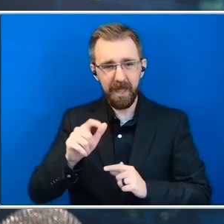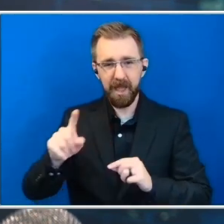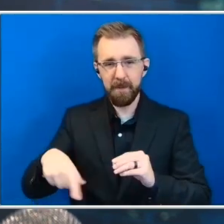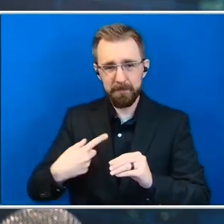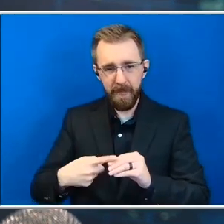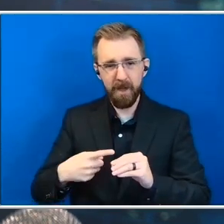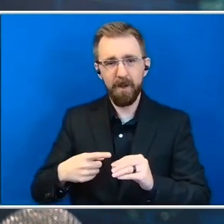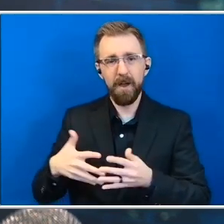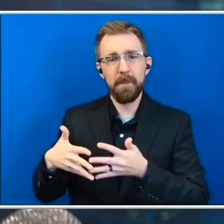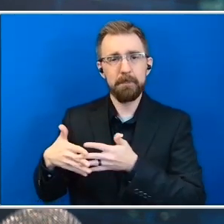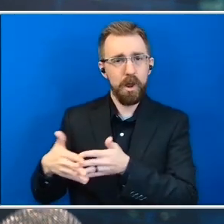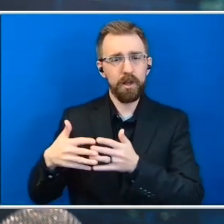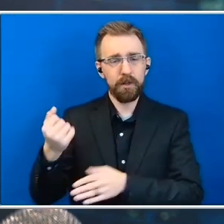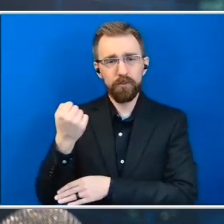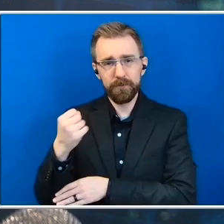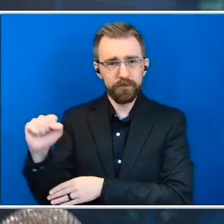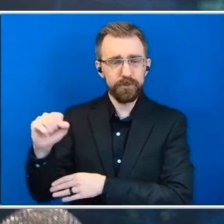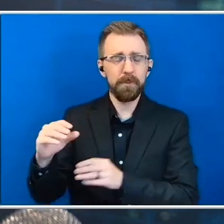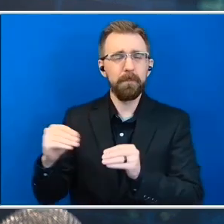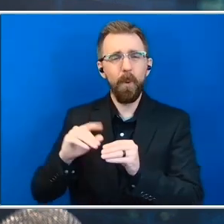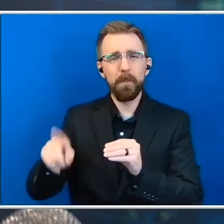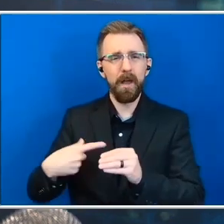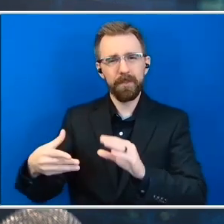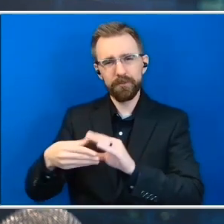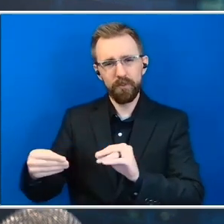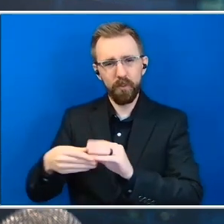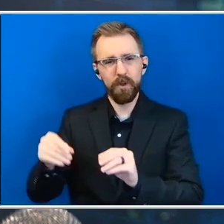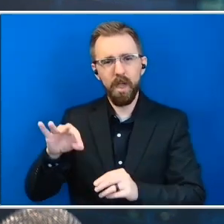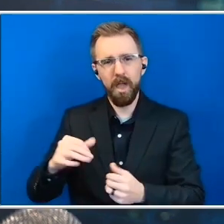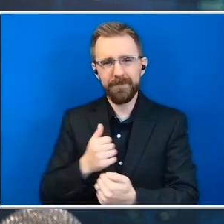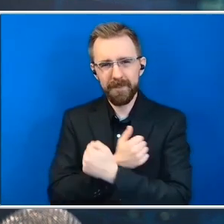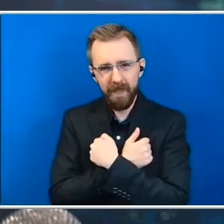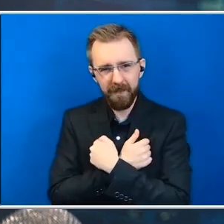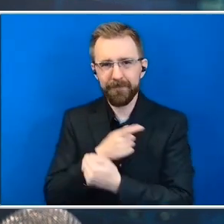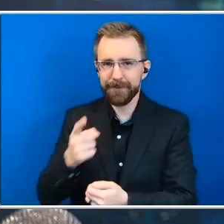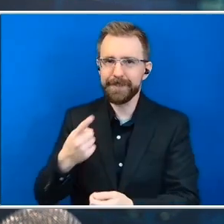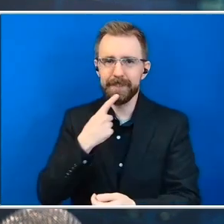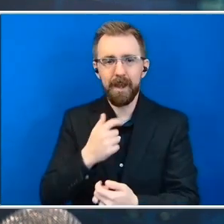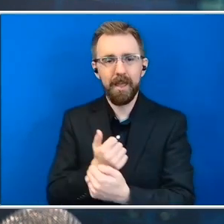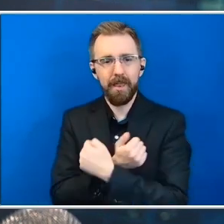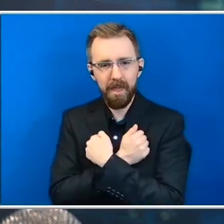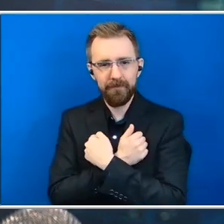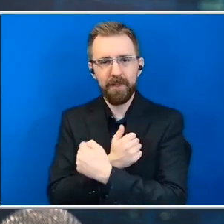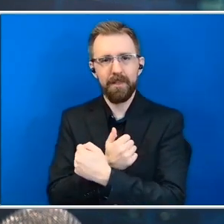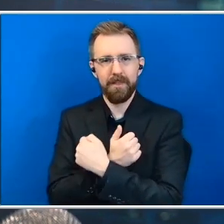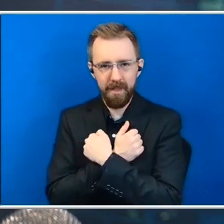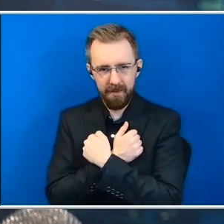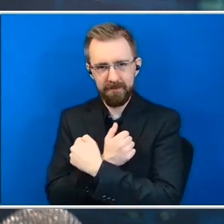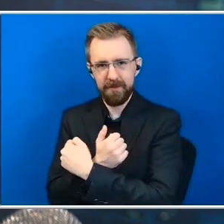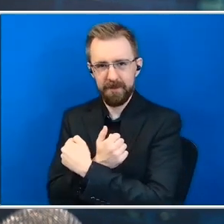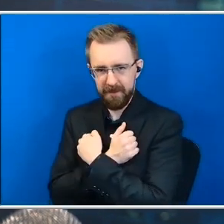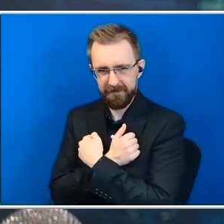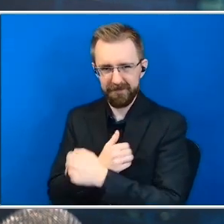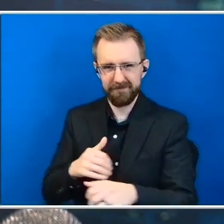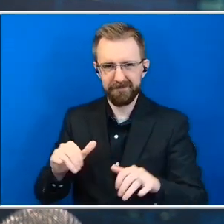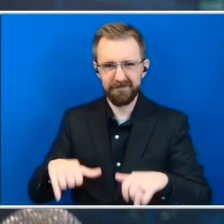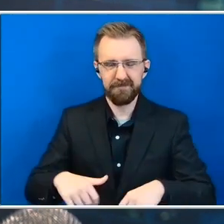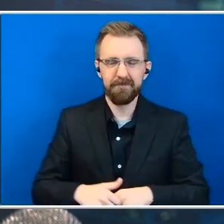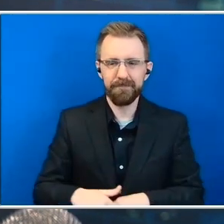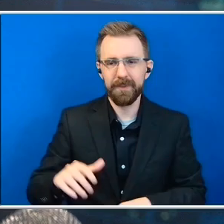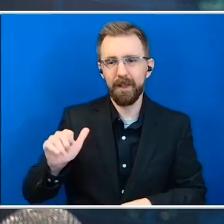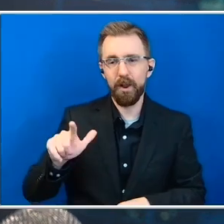Revolution, it was really the story of love, or as he said, love, love, and love. Carlos, that is your